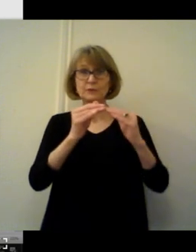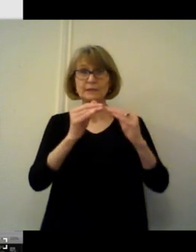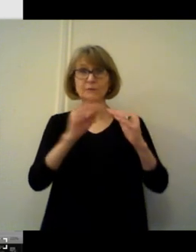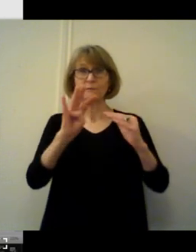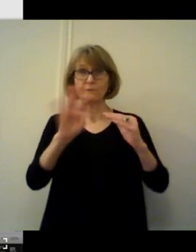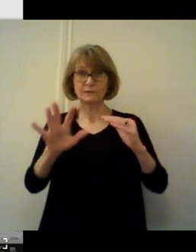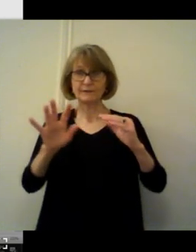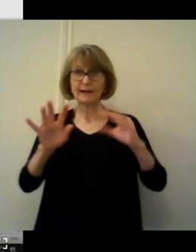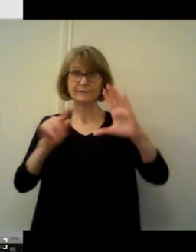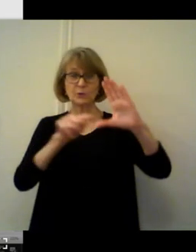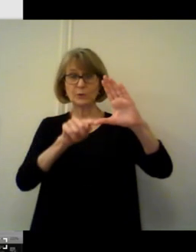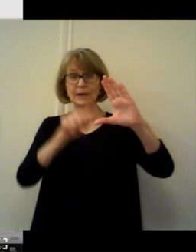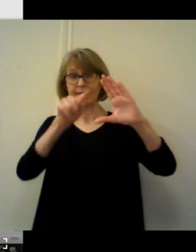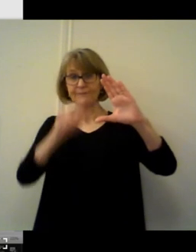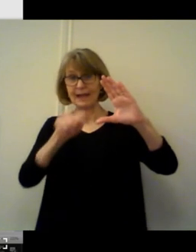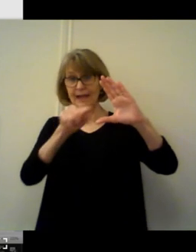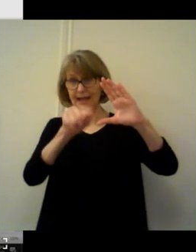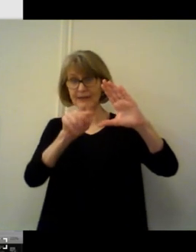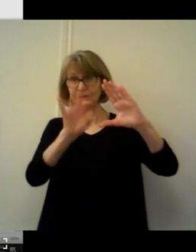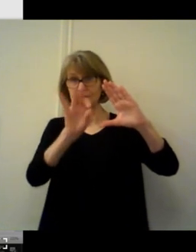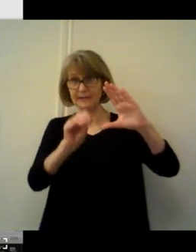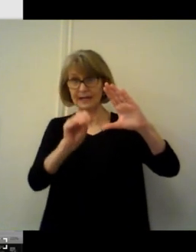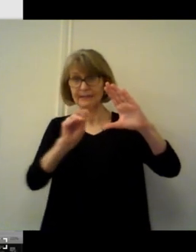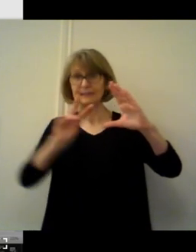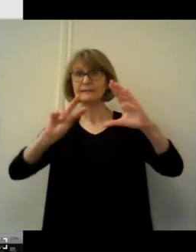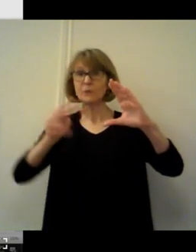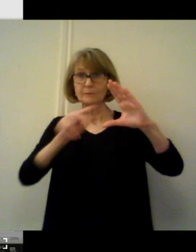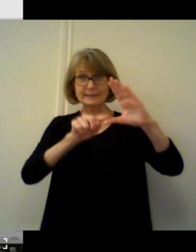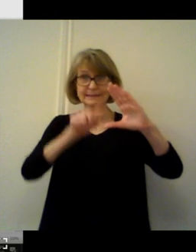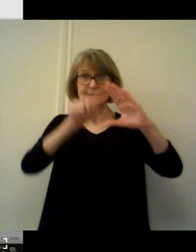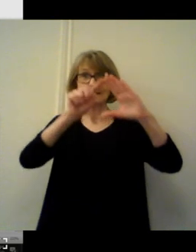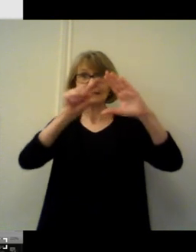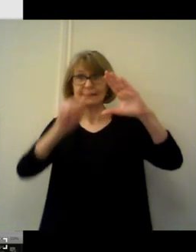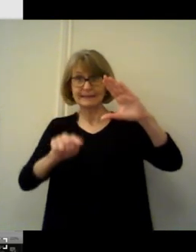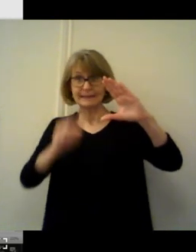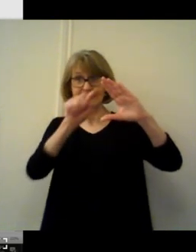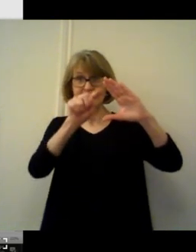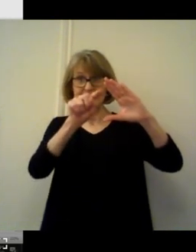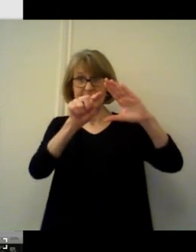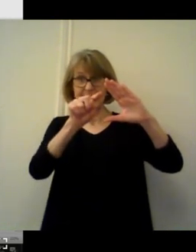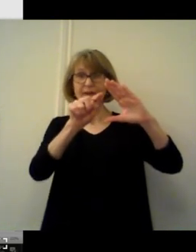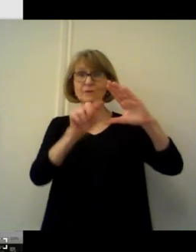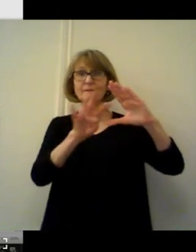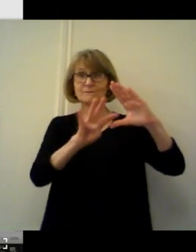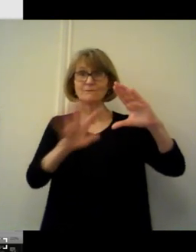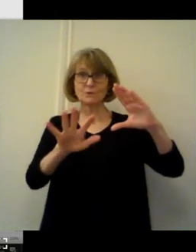45 degrees. That means that this part is 45 degrees. So x is 45